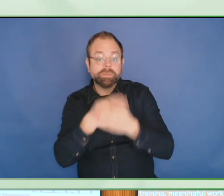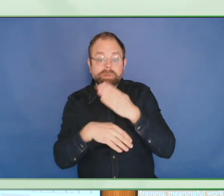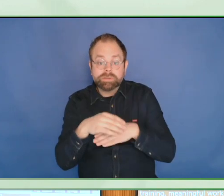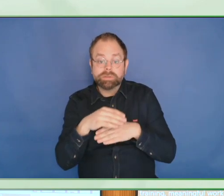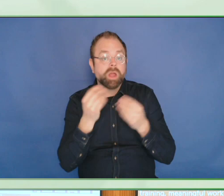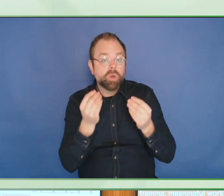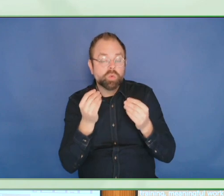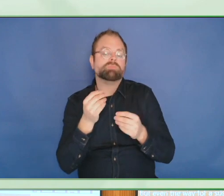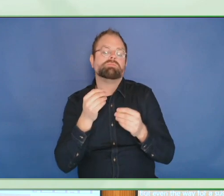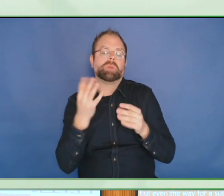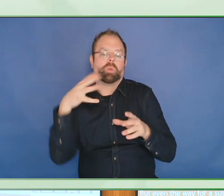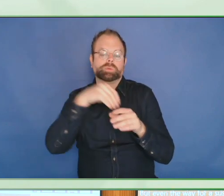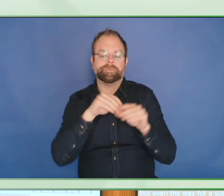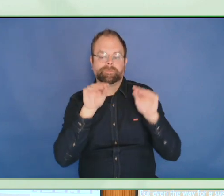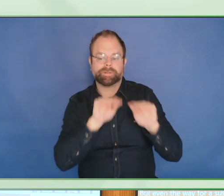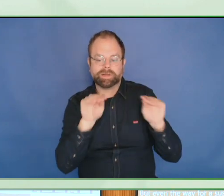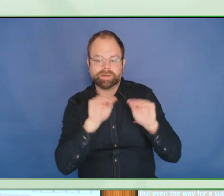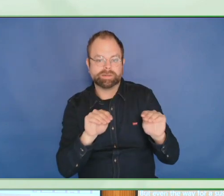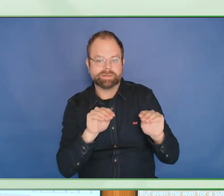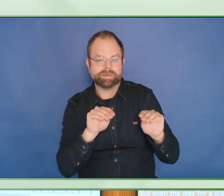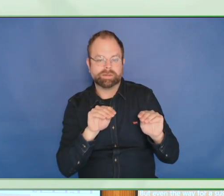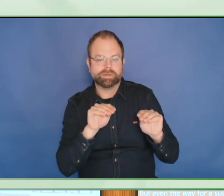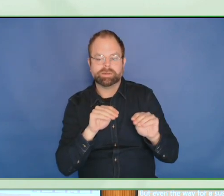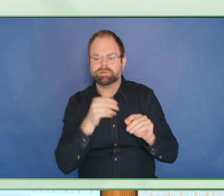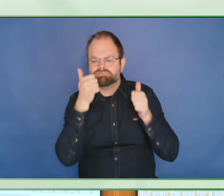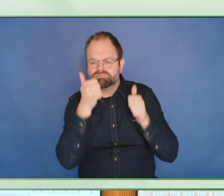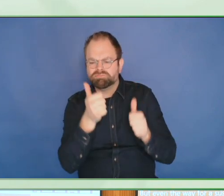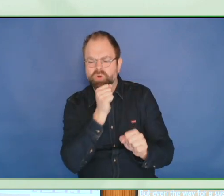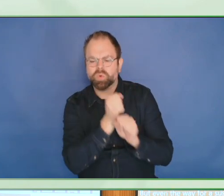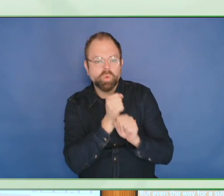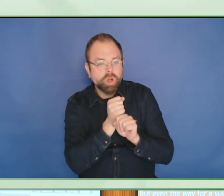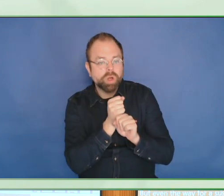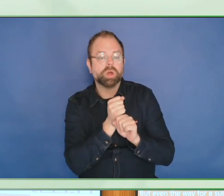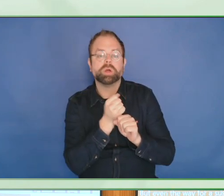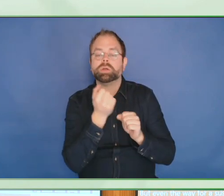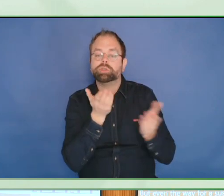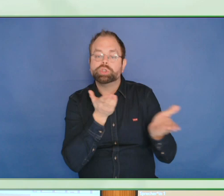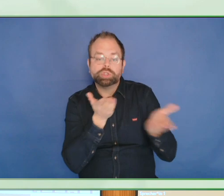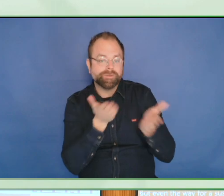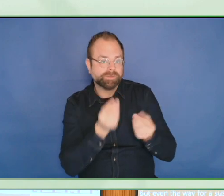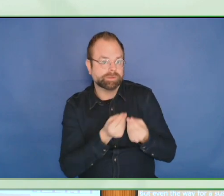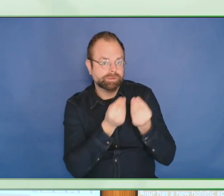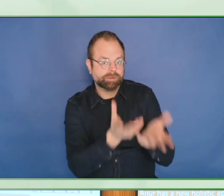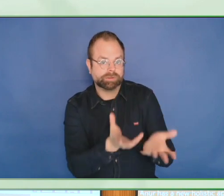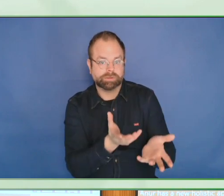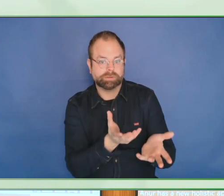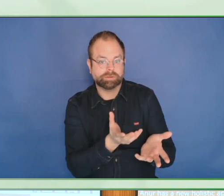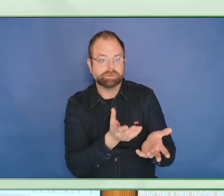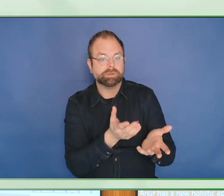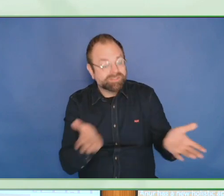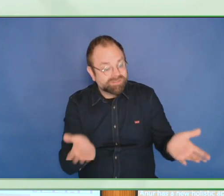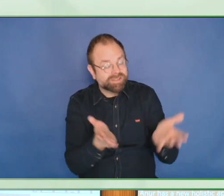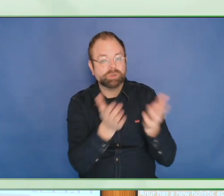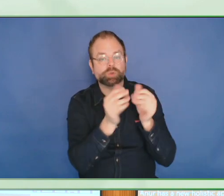ALNOUR has a new holistic approach to empowerment in Morocco. We offer an adapted work environment. It is